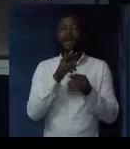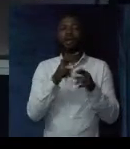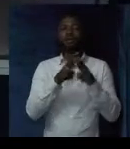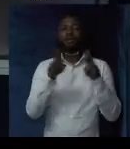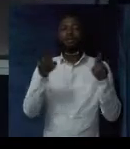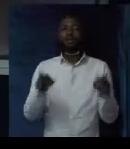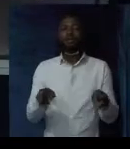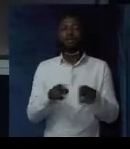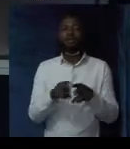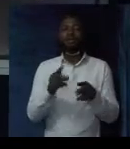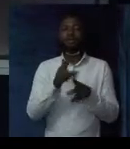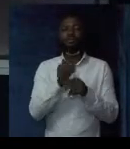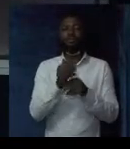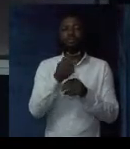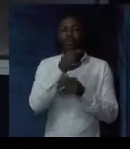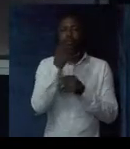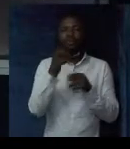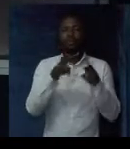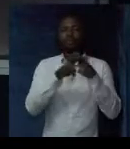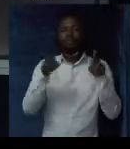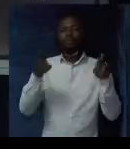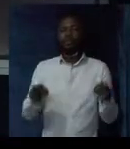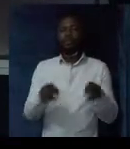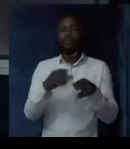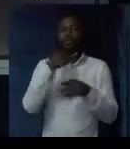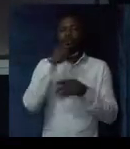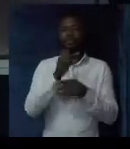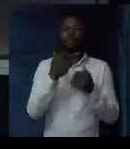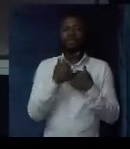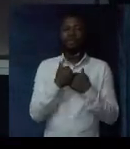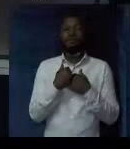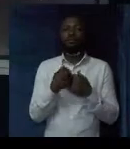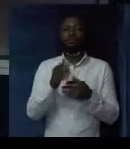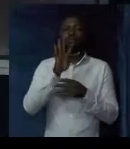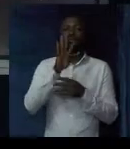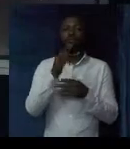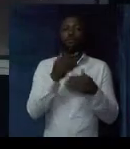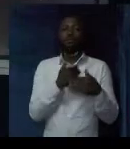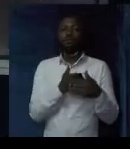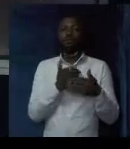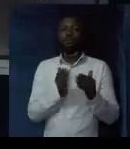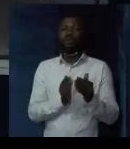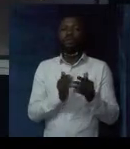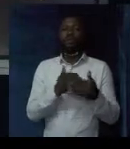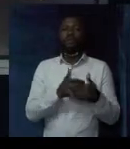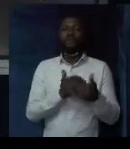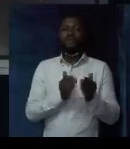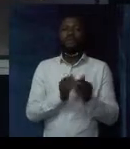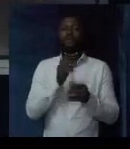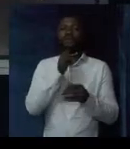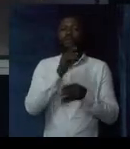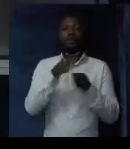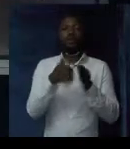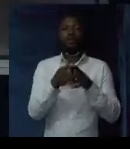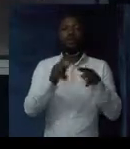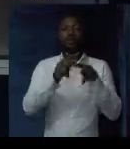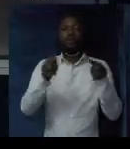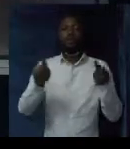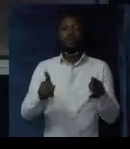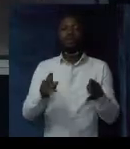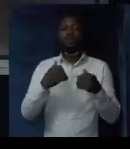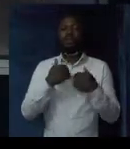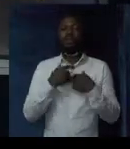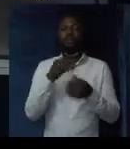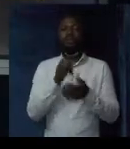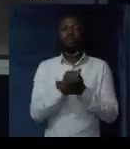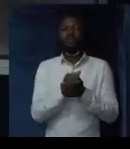are rectangles? No, because a rectangle must have 4 corners, 4 right angles, but not all parallelograms